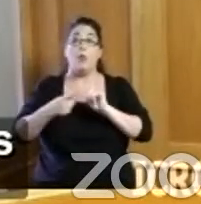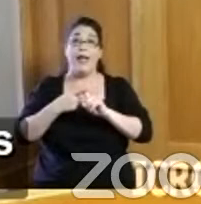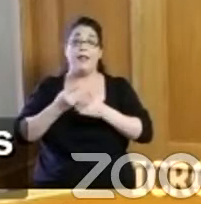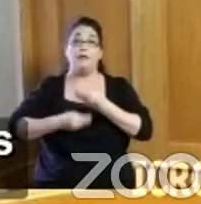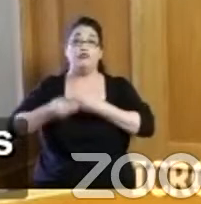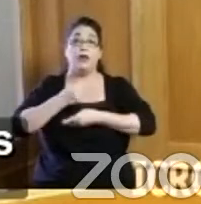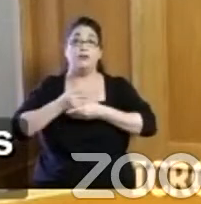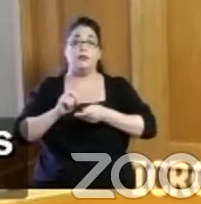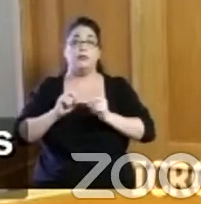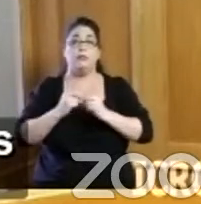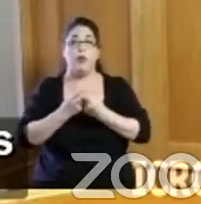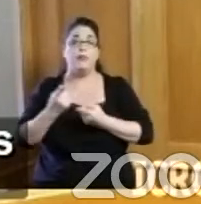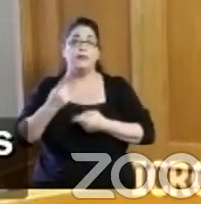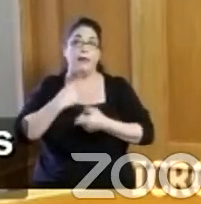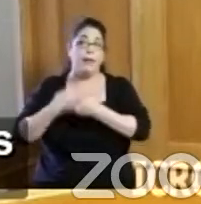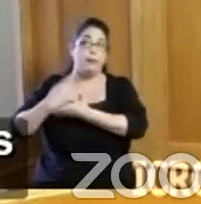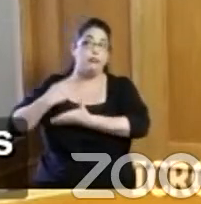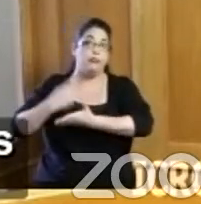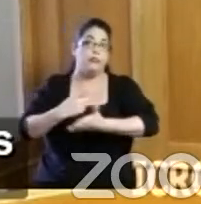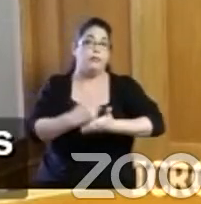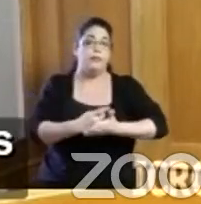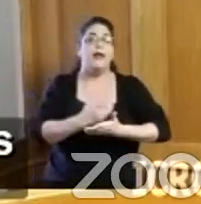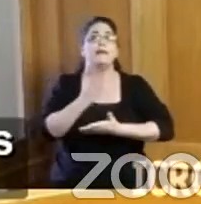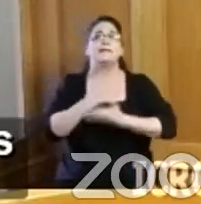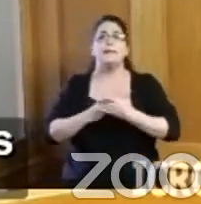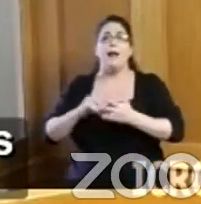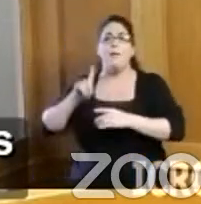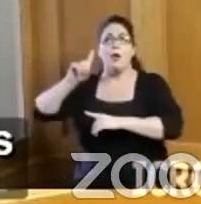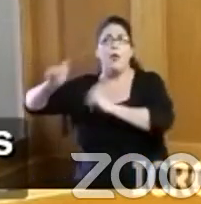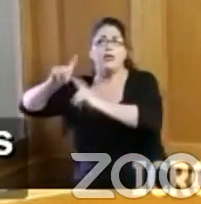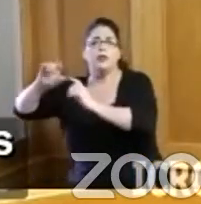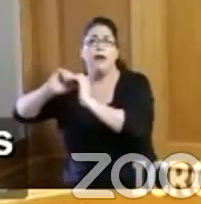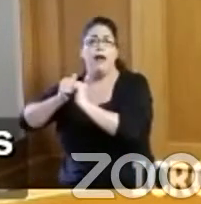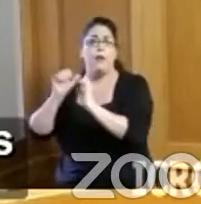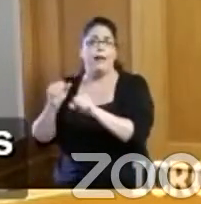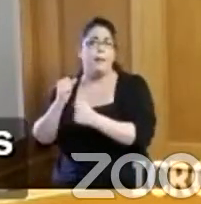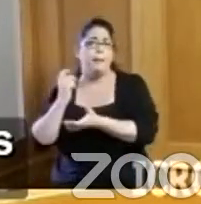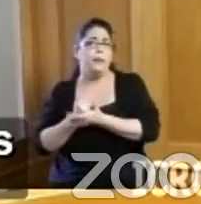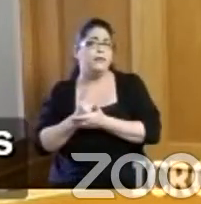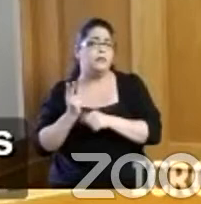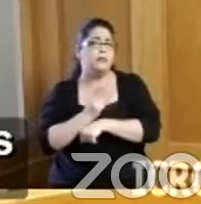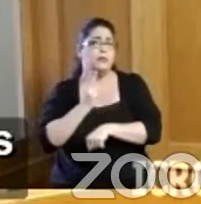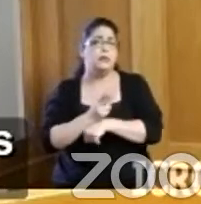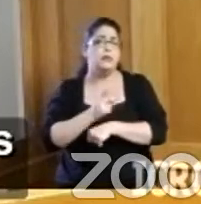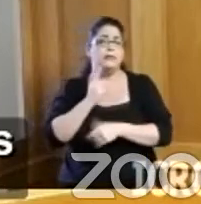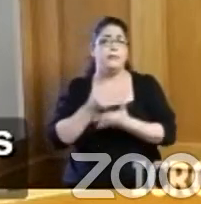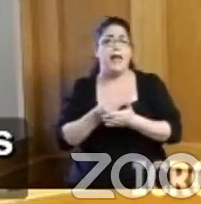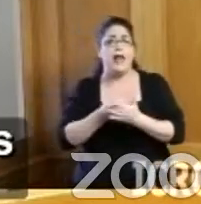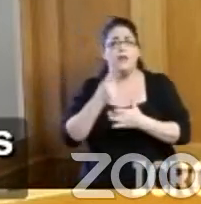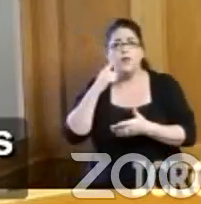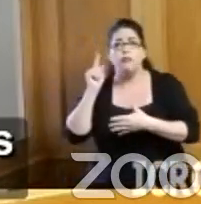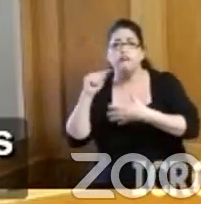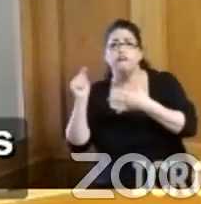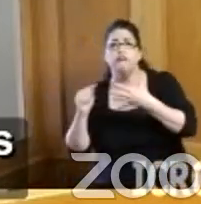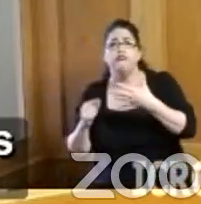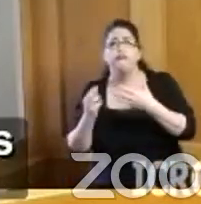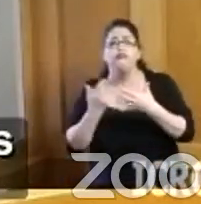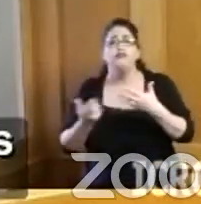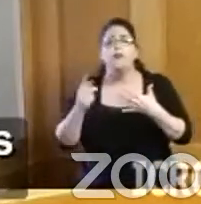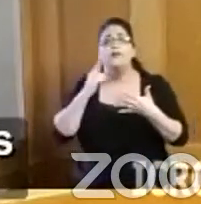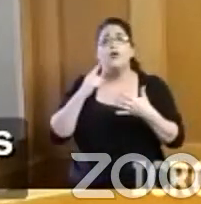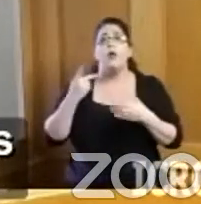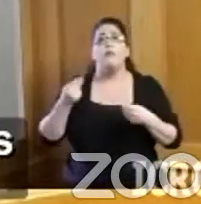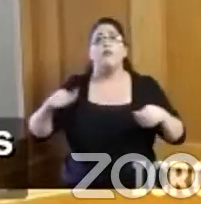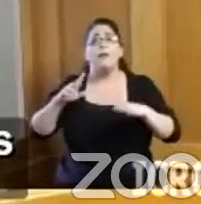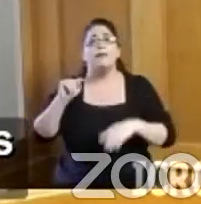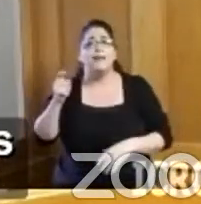on other allowable uses. We have questions into the Department of Treasury on things like the use of these dollars for property tax